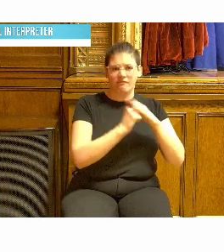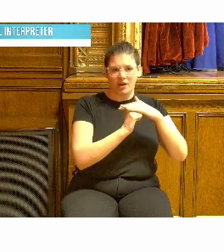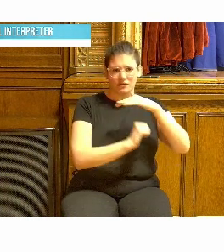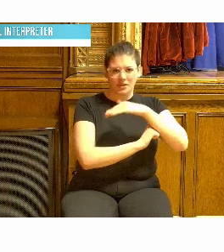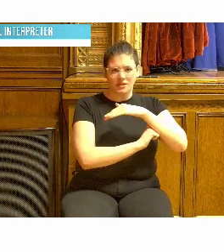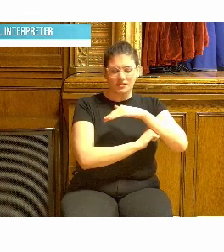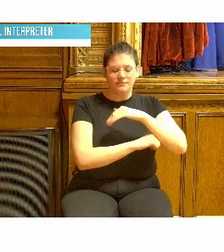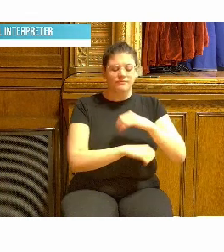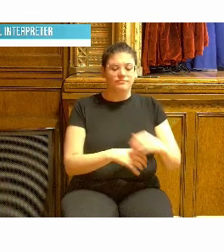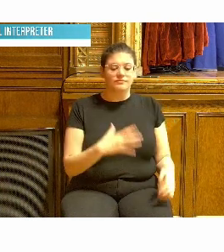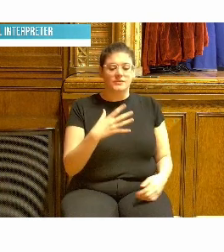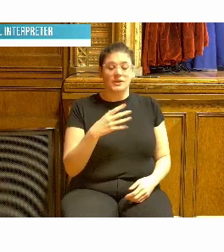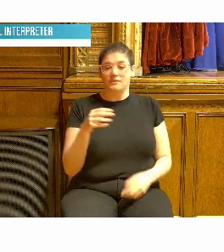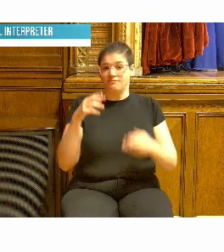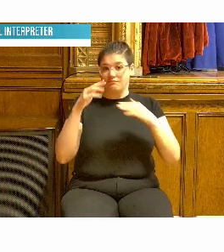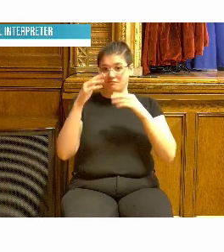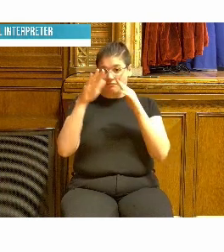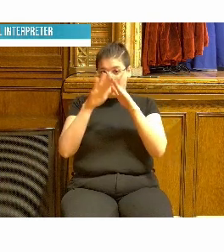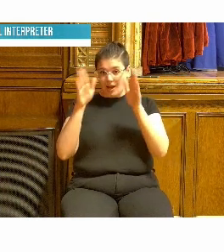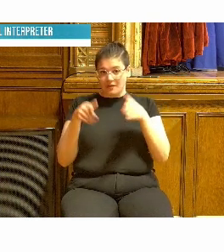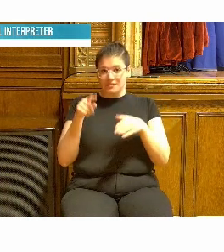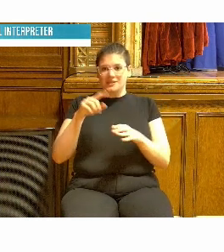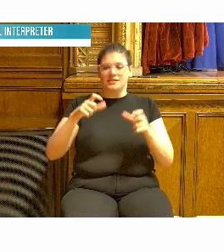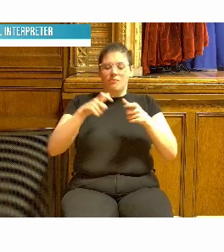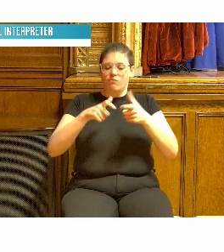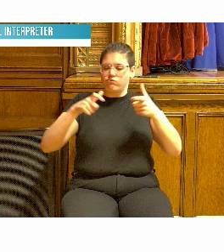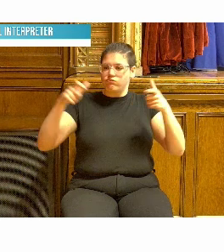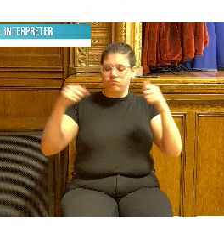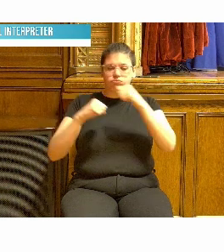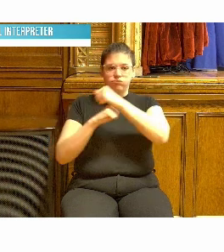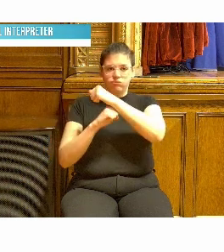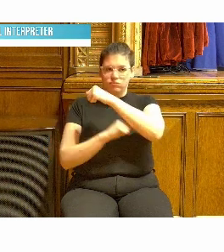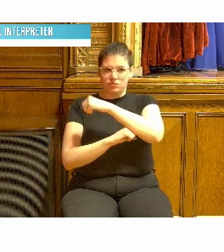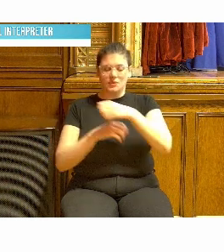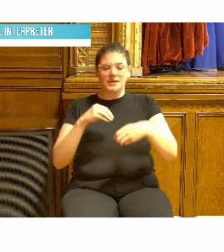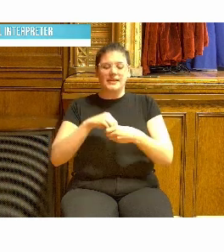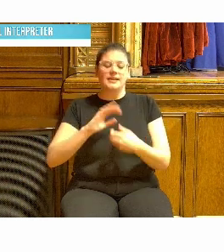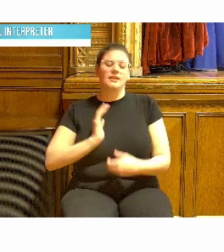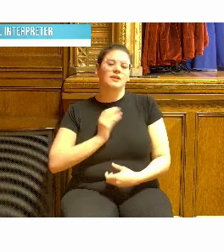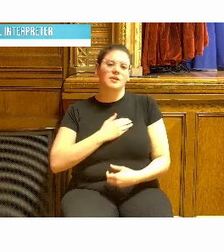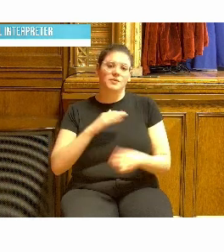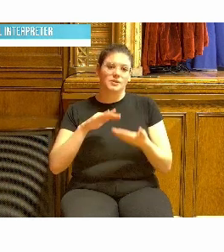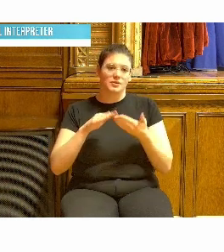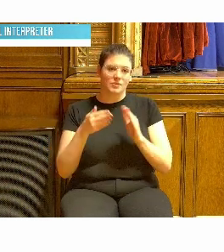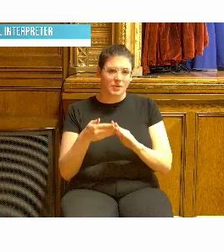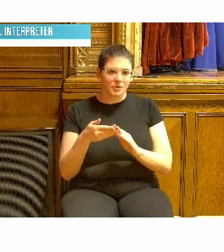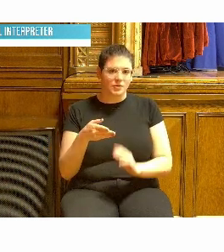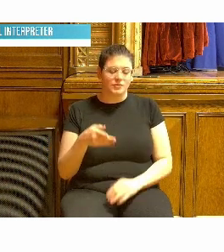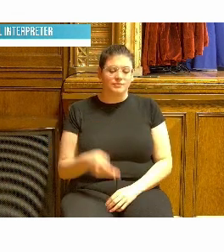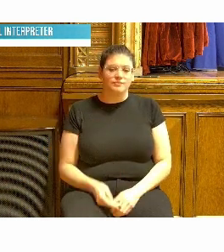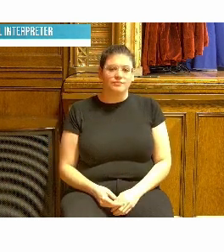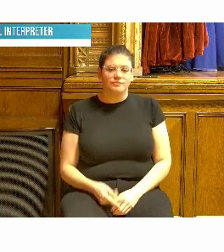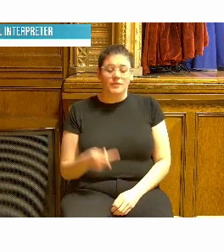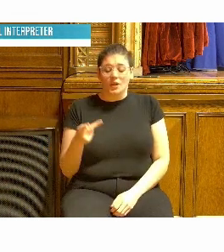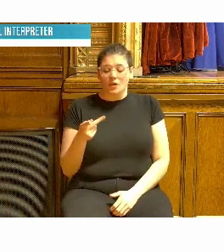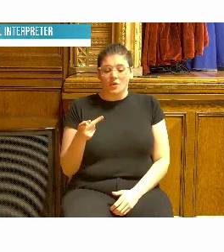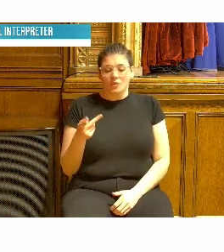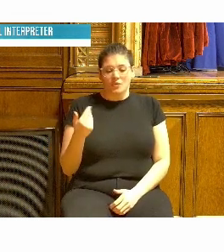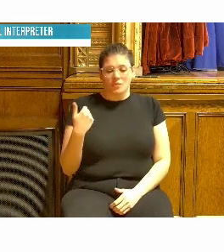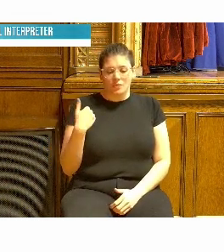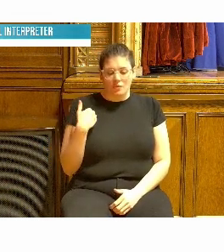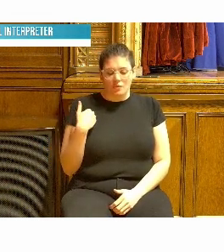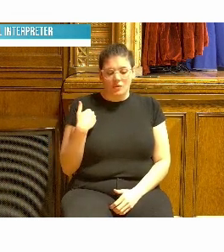housing is the biggest foundation for people in our community. We have an increased amount